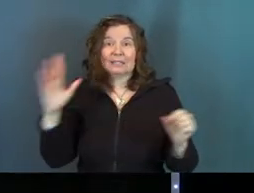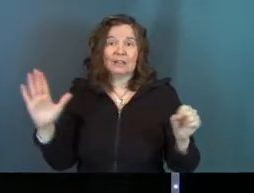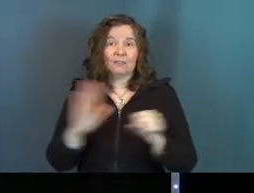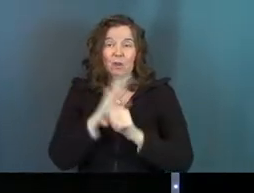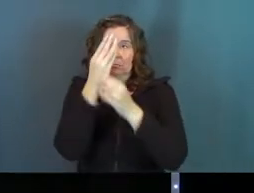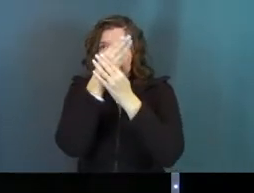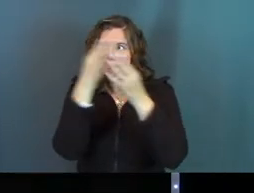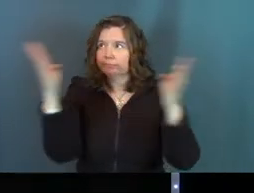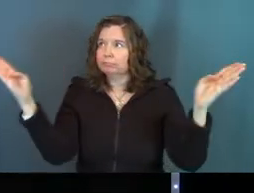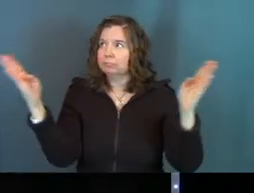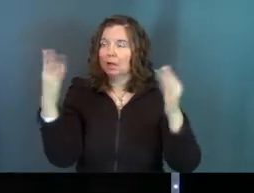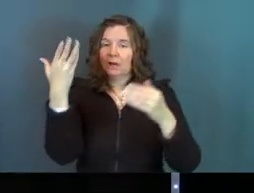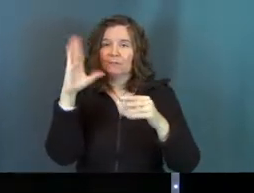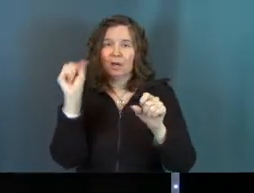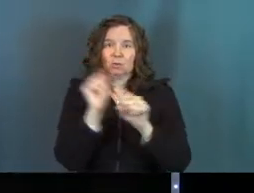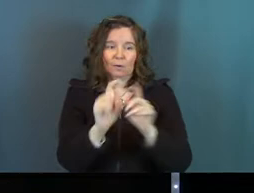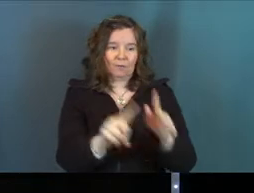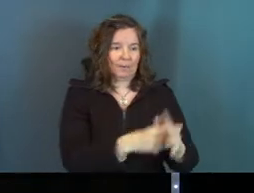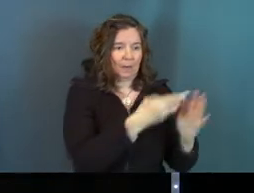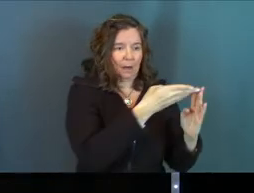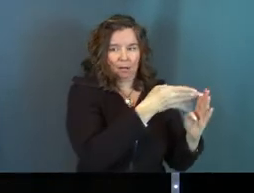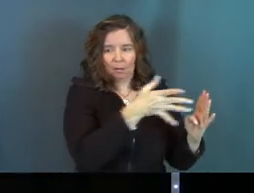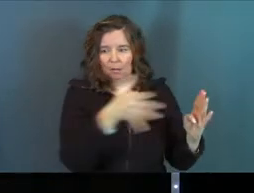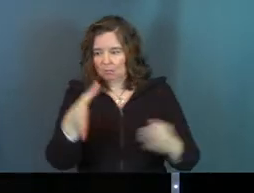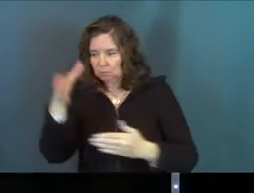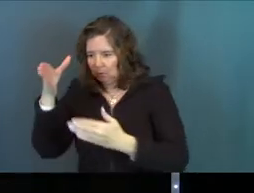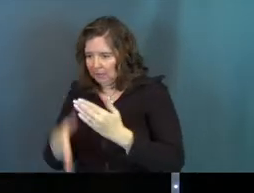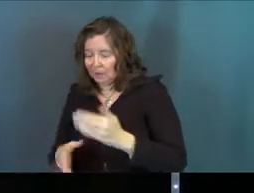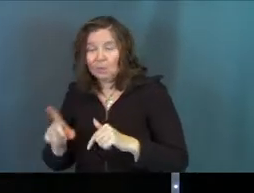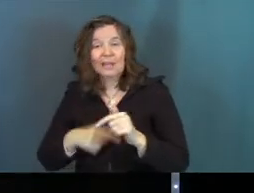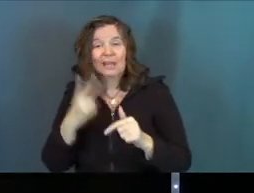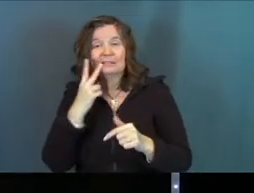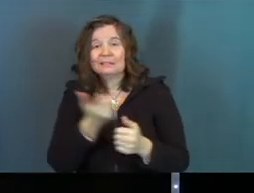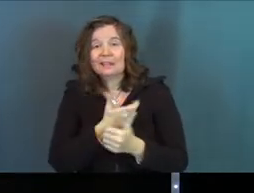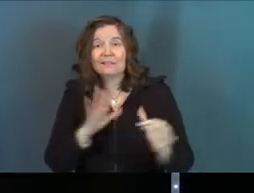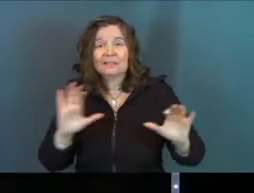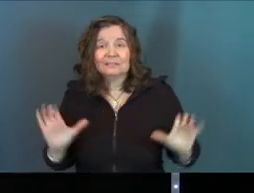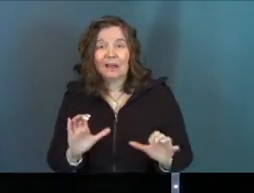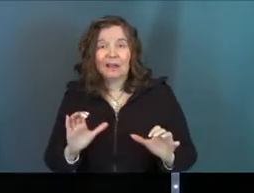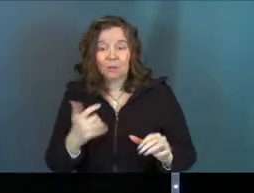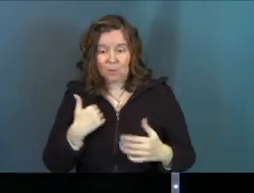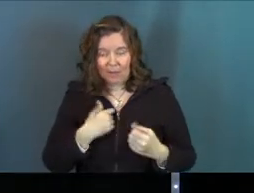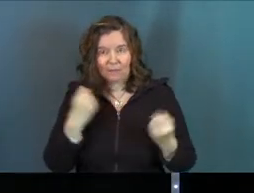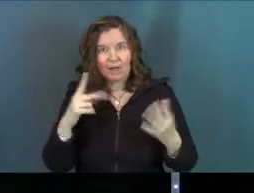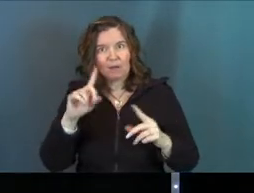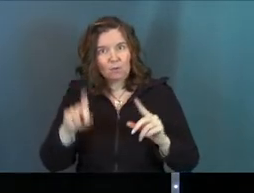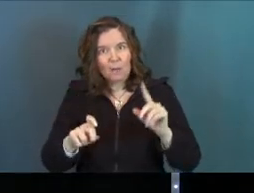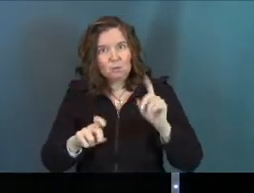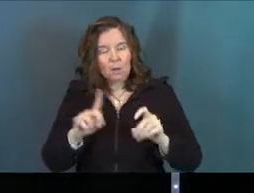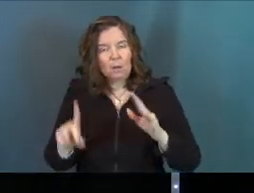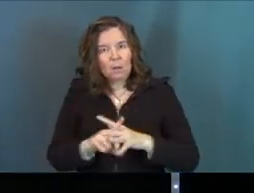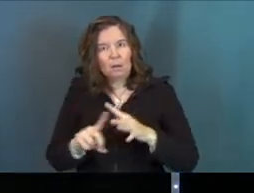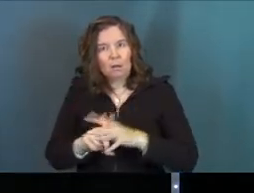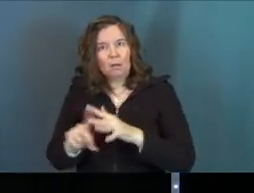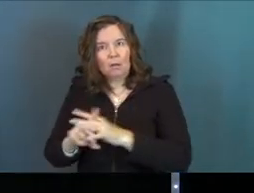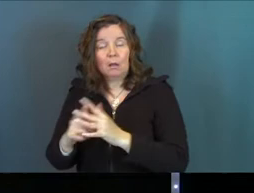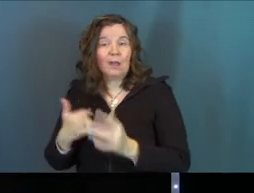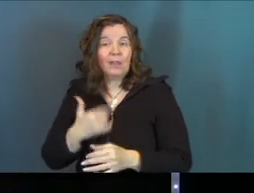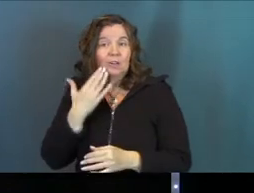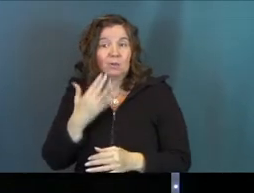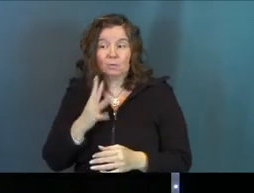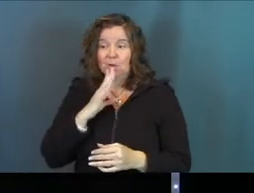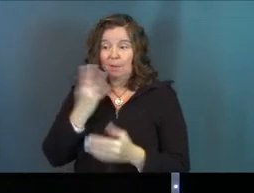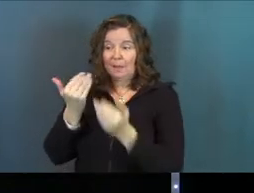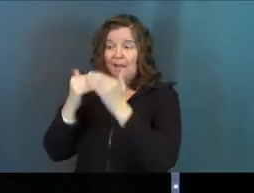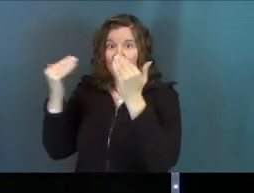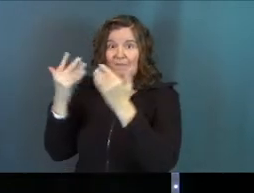of God's work from beginning to end." We can't see all that God does or He's doing every single time, right? We have a lot of questions, and that's good. When we talk about something like heaven